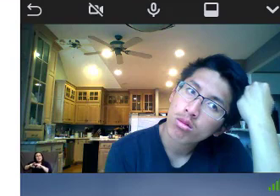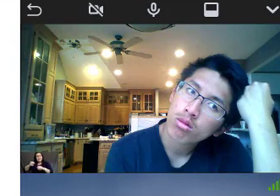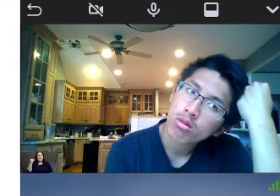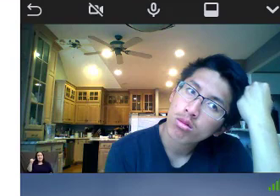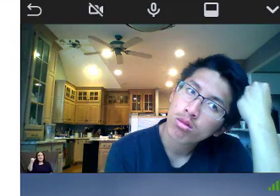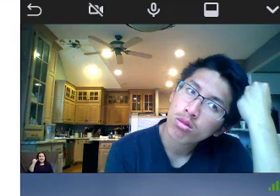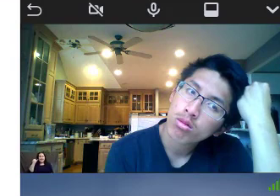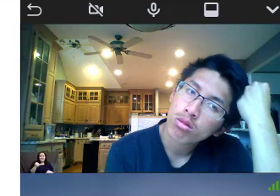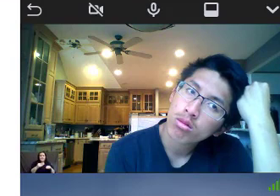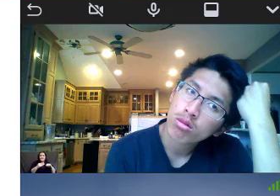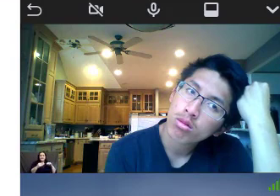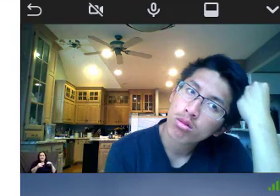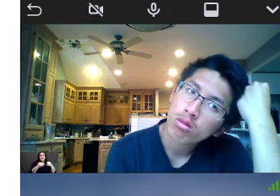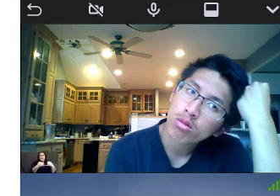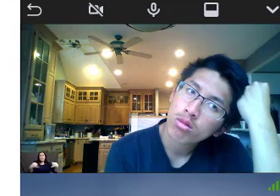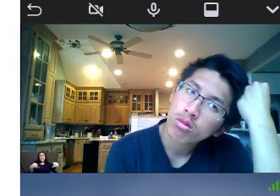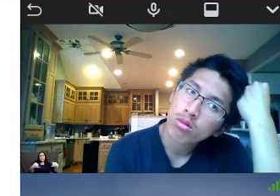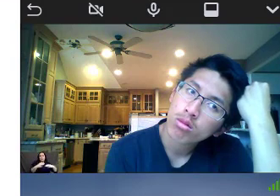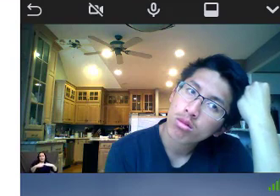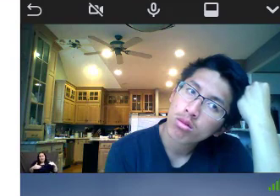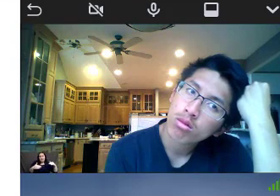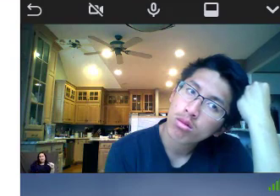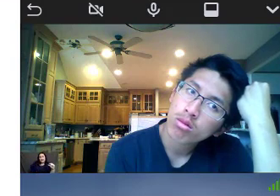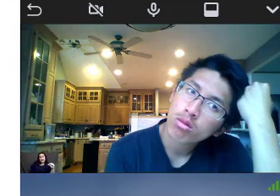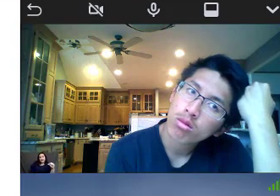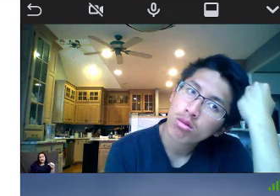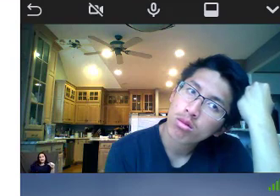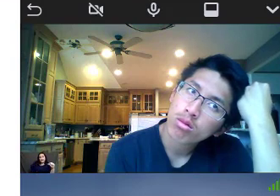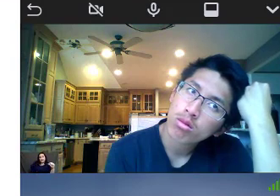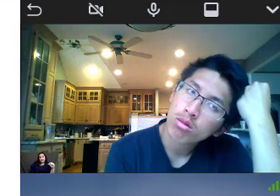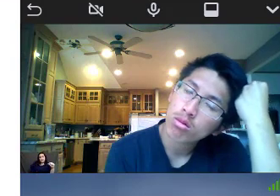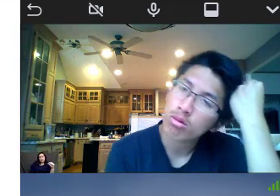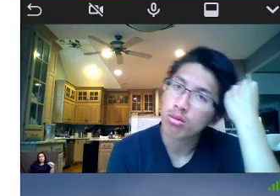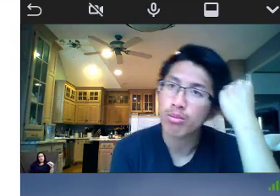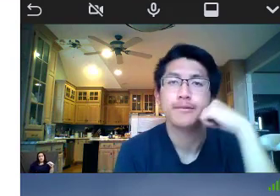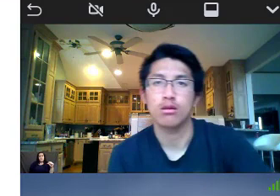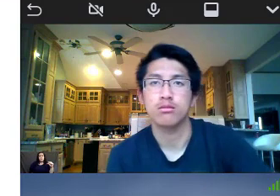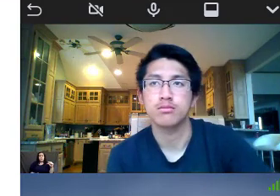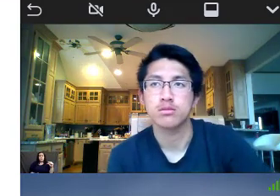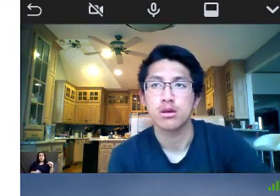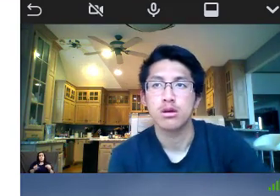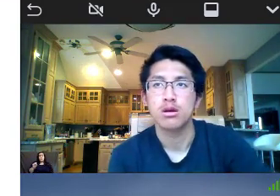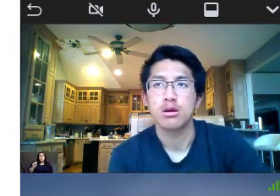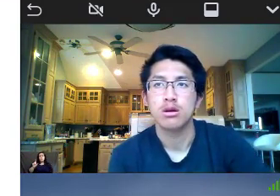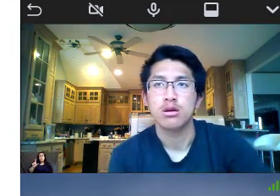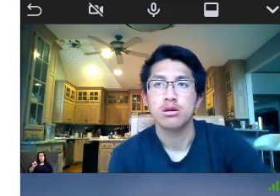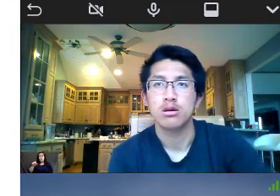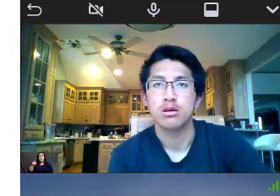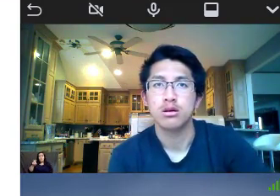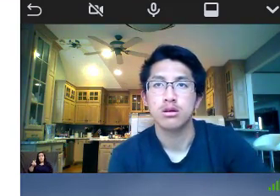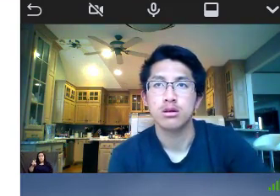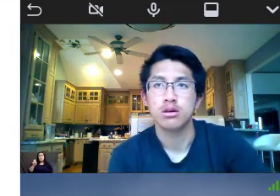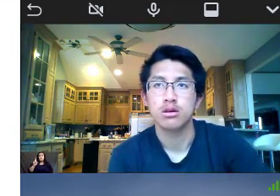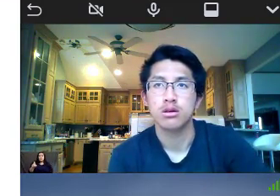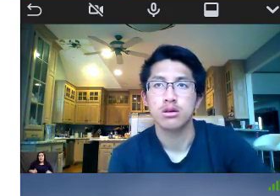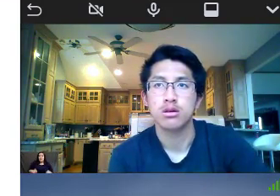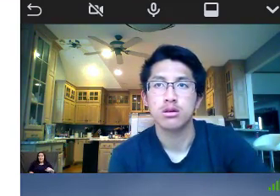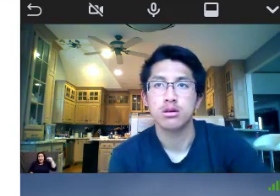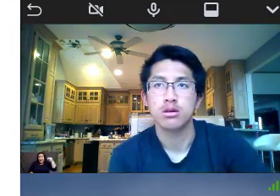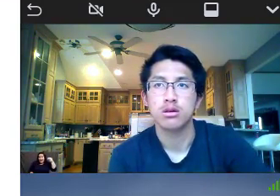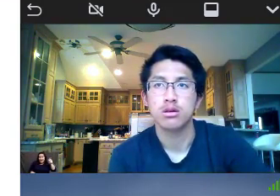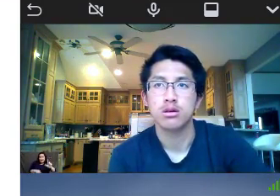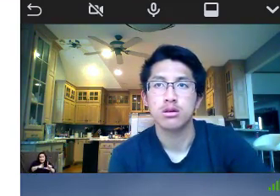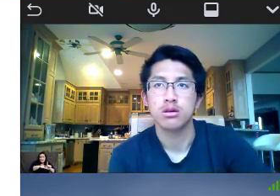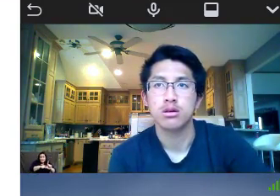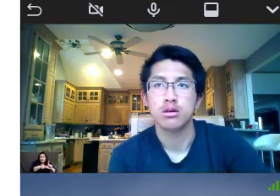sort of highest at the leading edge of the plate, and it should get smaller as we move along. So I would expect H to decrease as